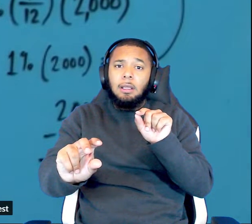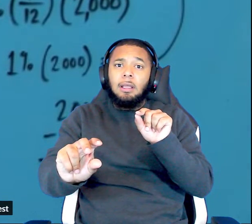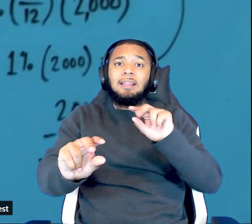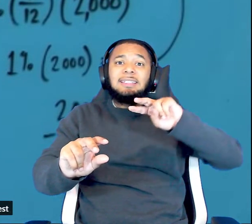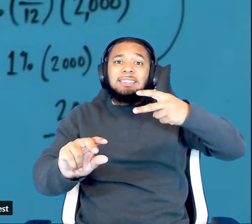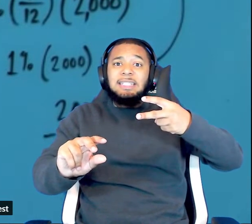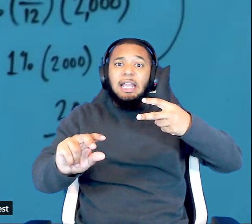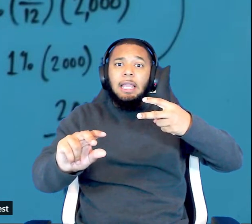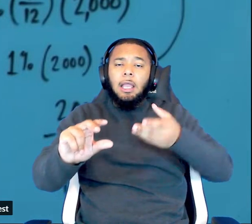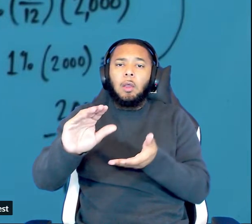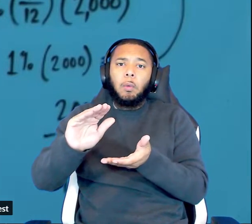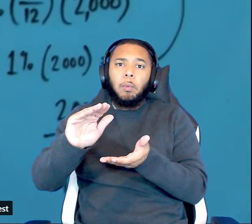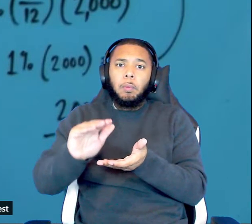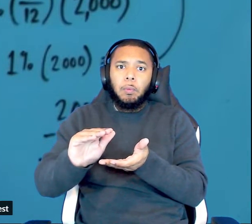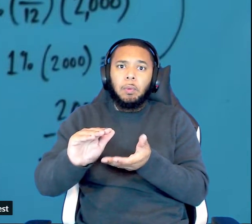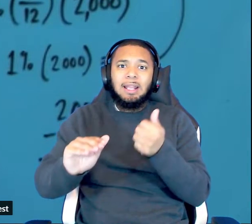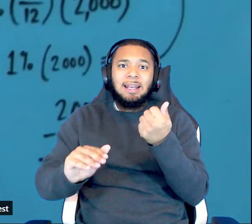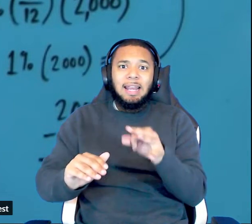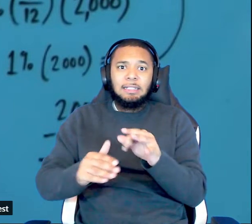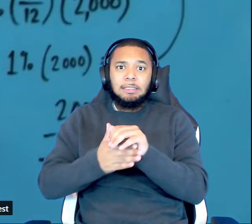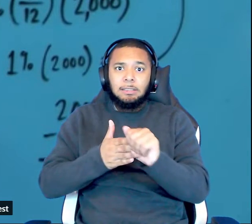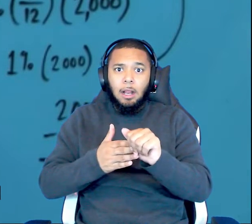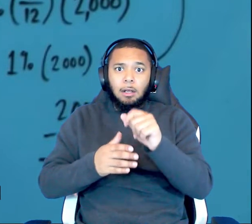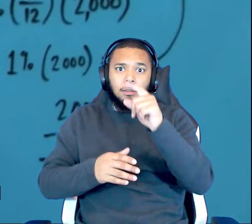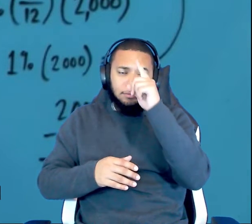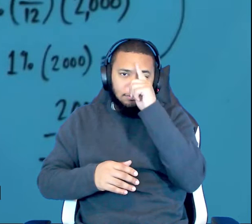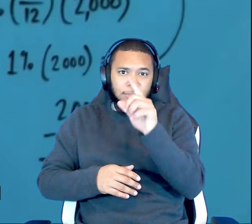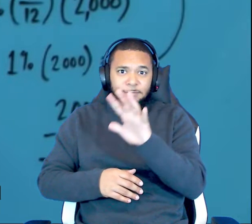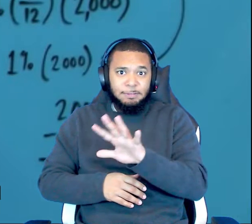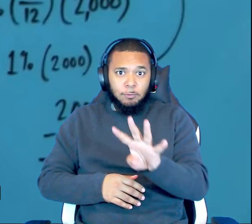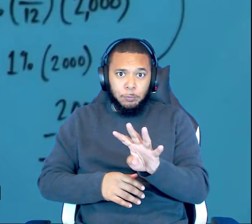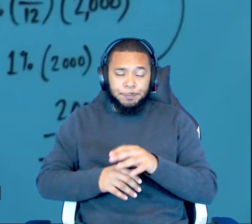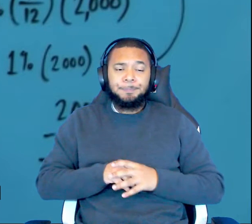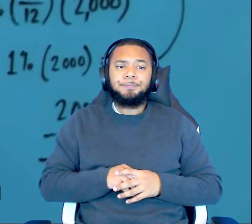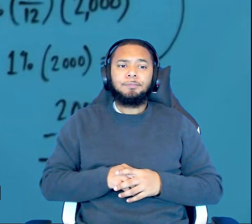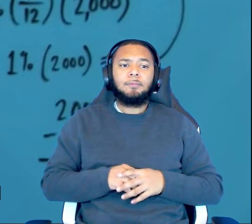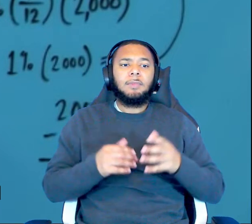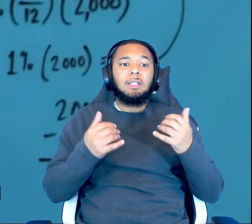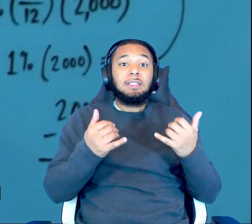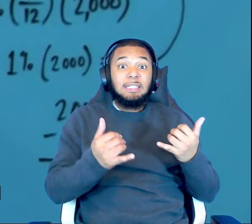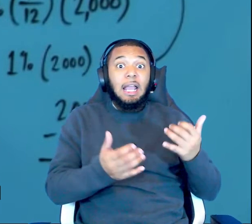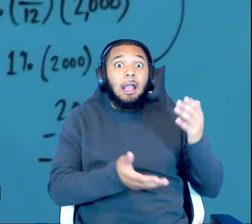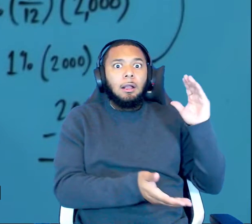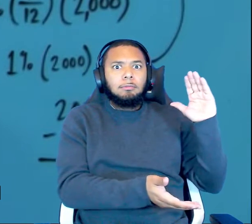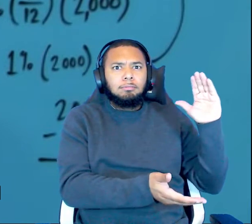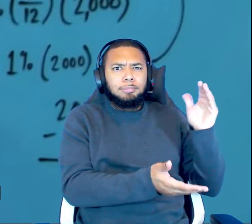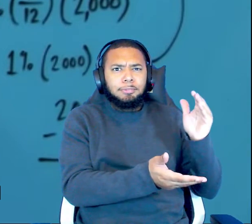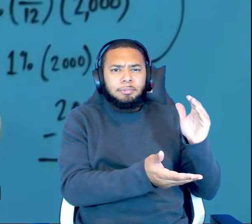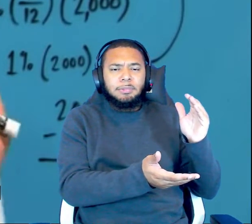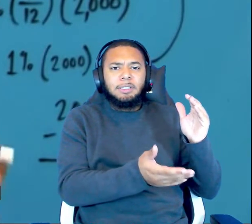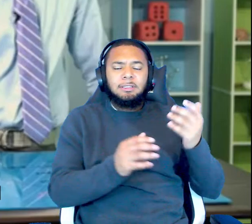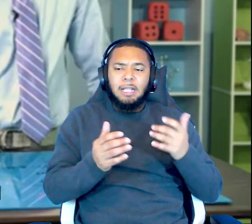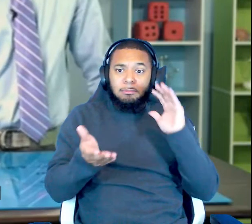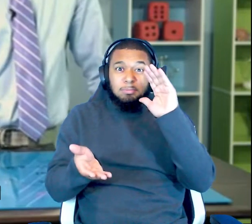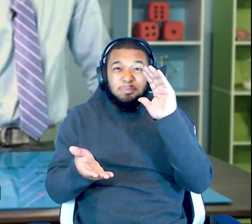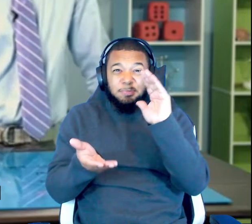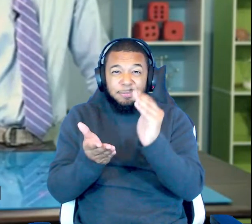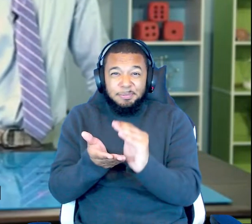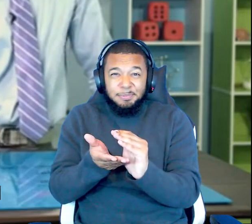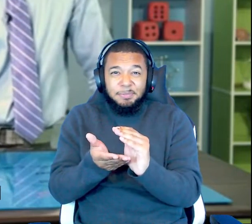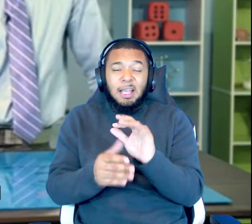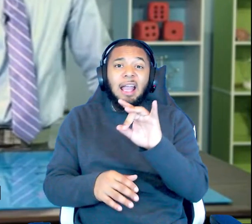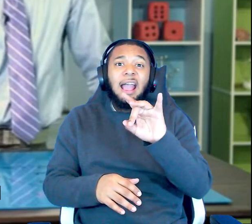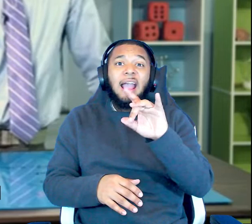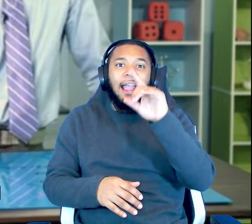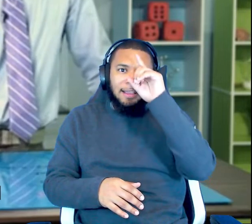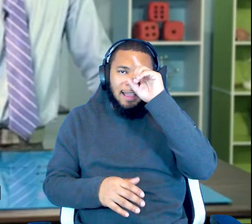$19.54. So now, after 2 years, our interest payment has decreased all the way to $8.06.